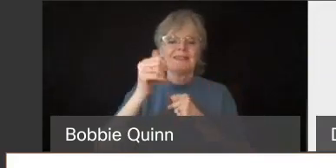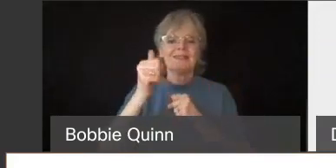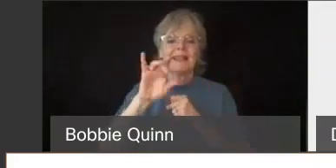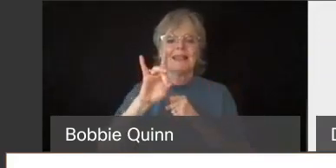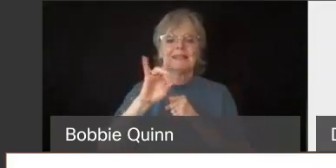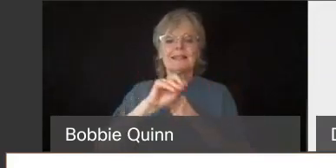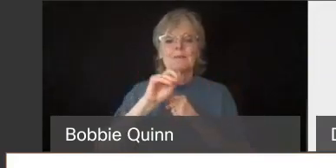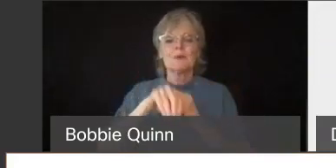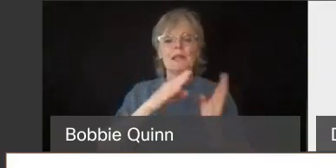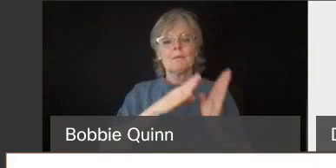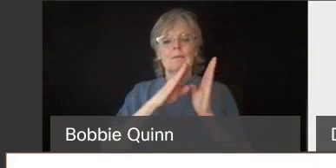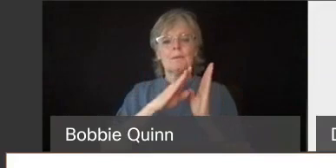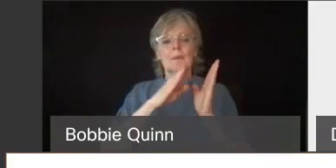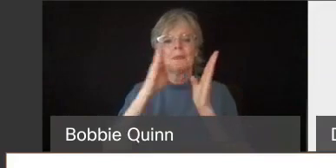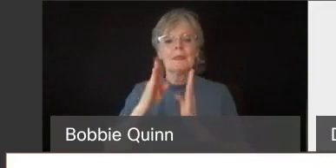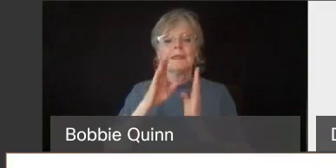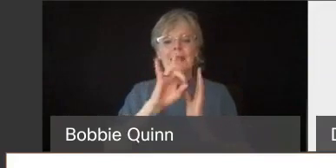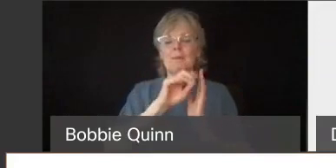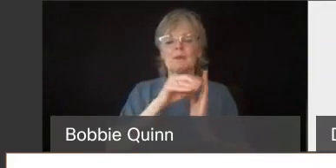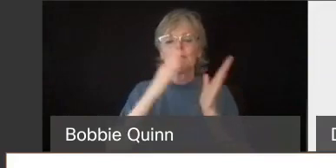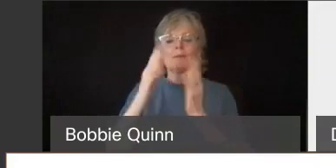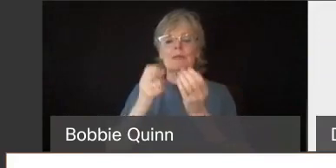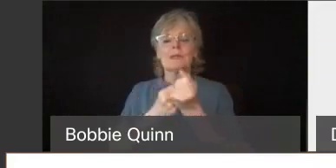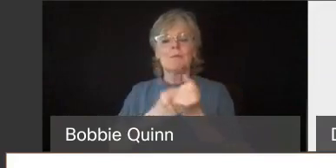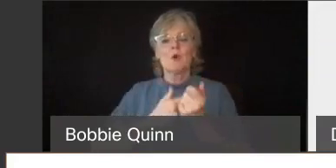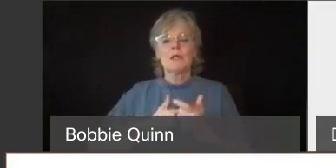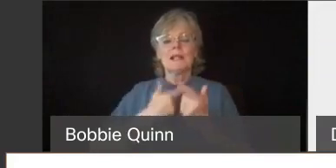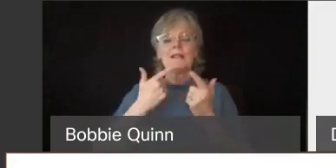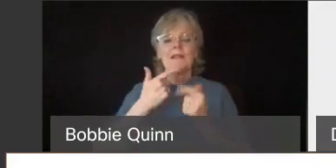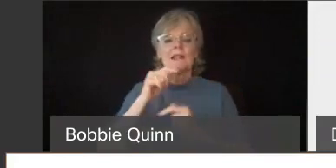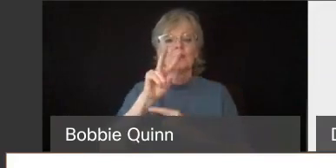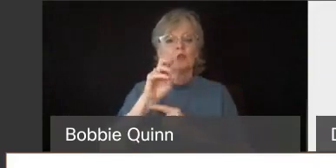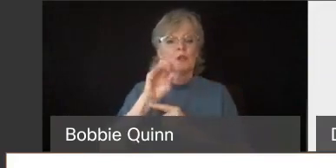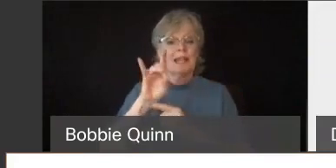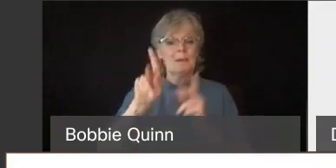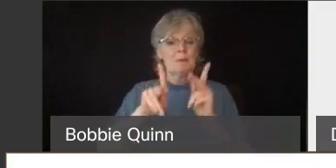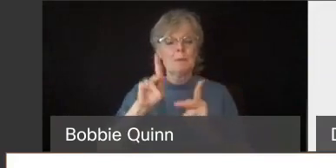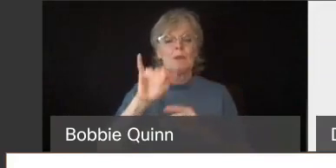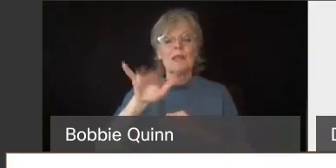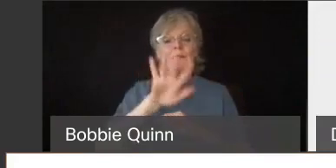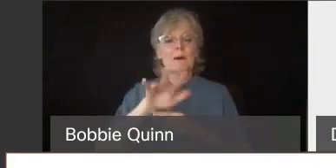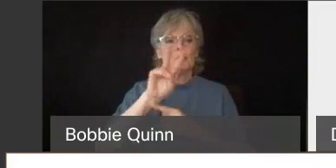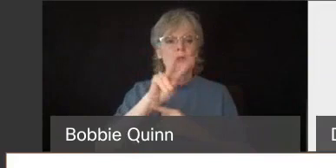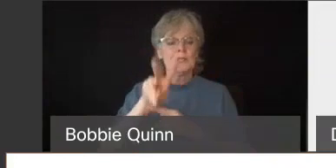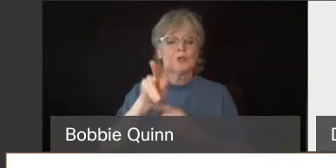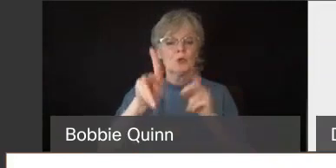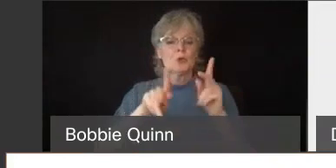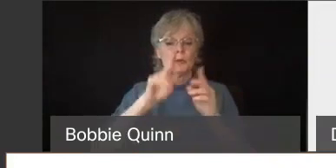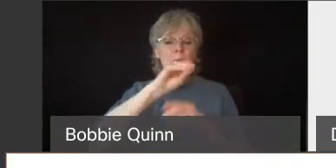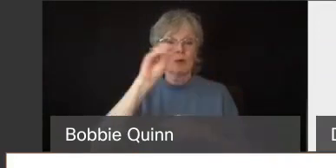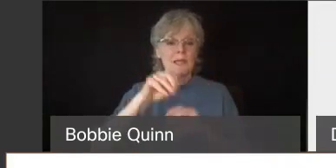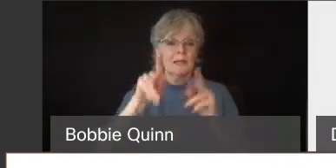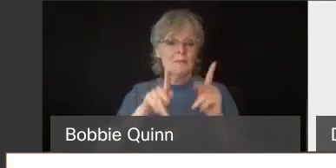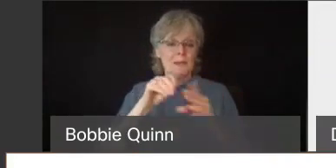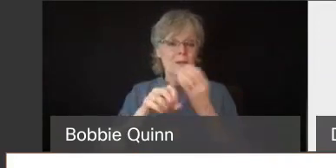In supported living, 204 people who've had COVID represent about 22% of the people in supported